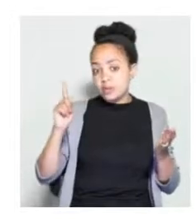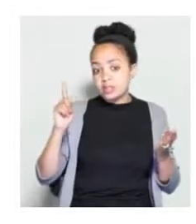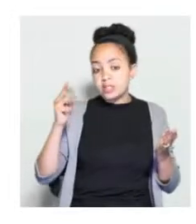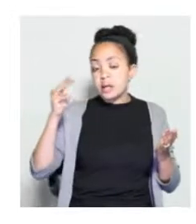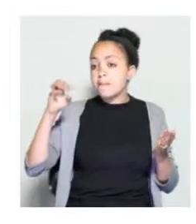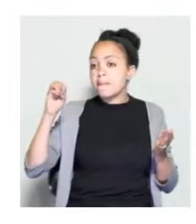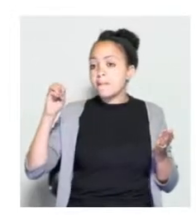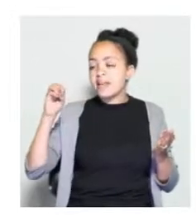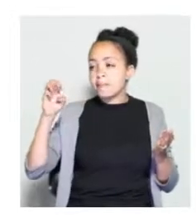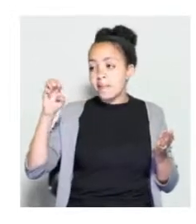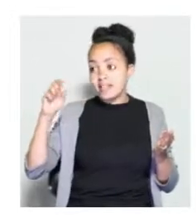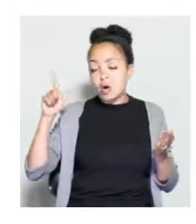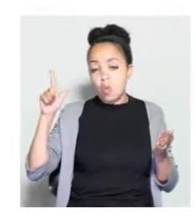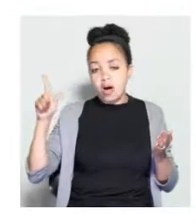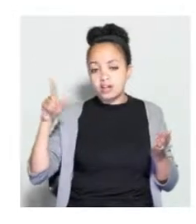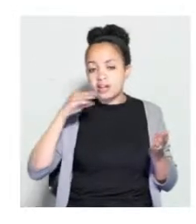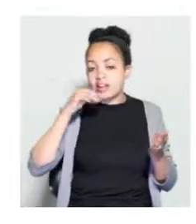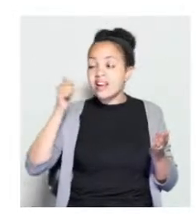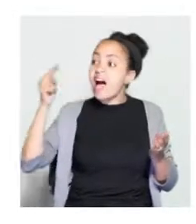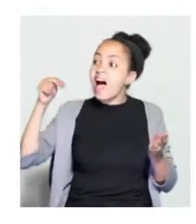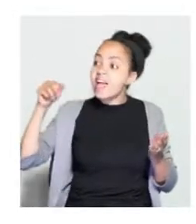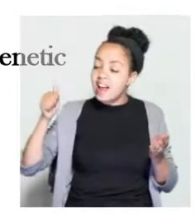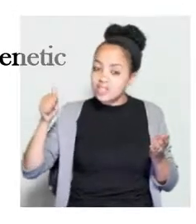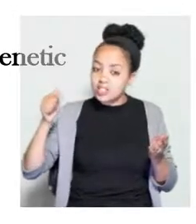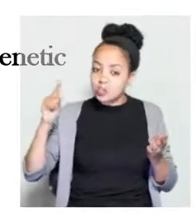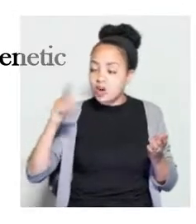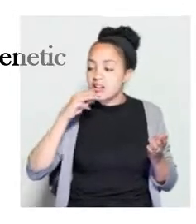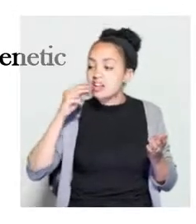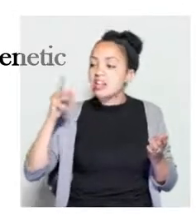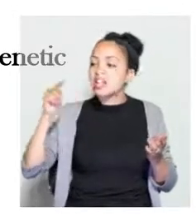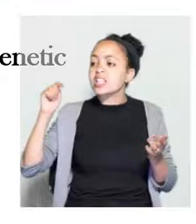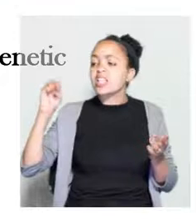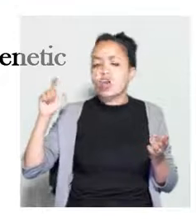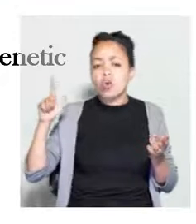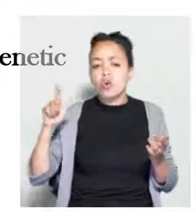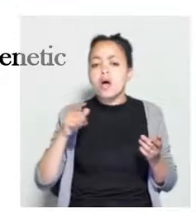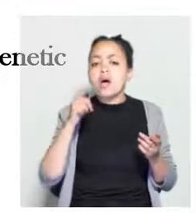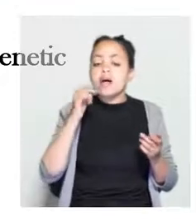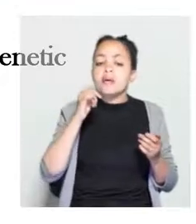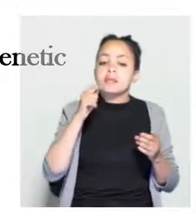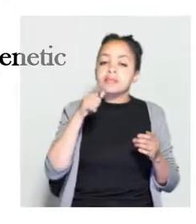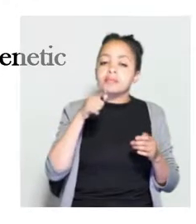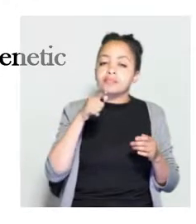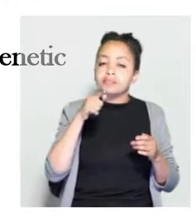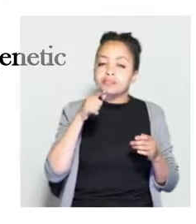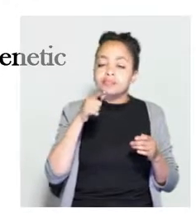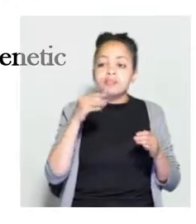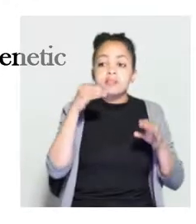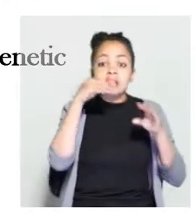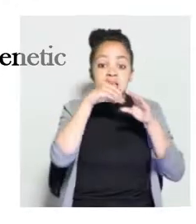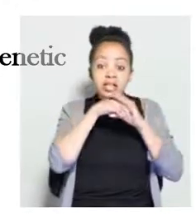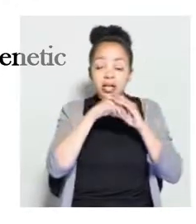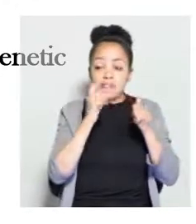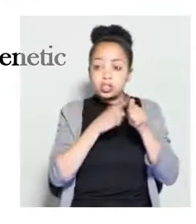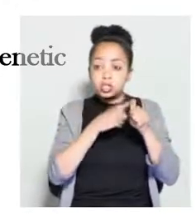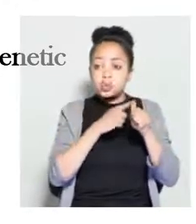I, anaphase I, and the telophase I. Meiosis I become bigger with